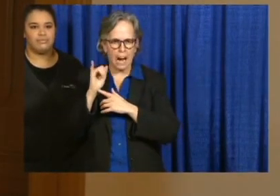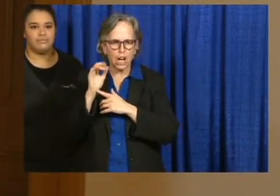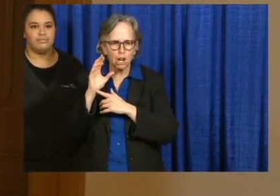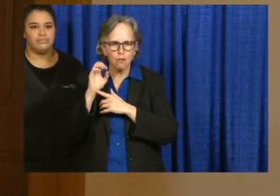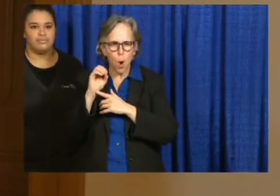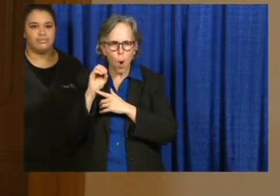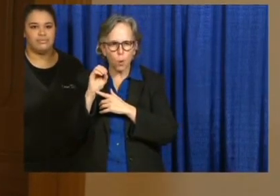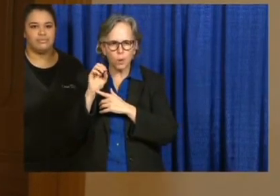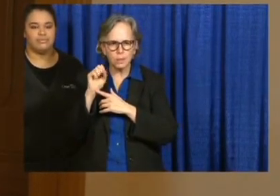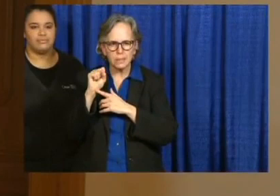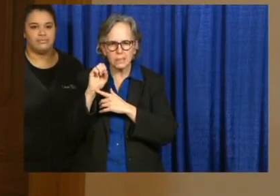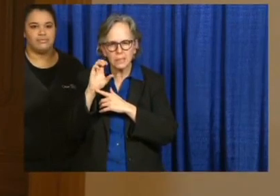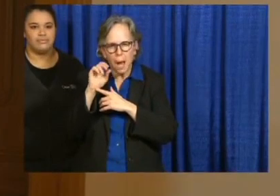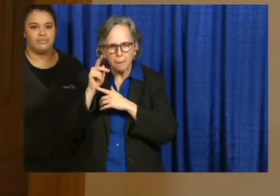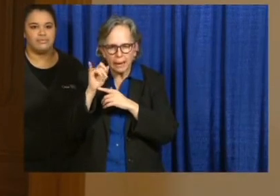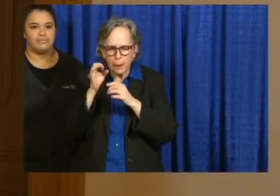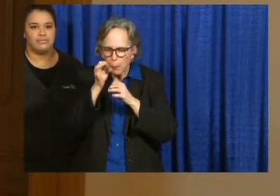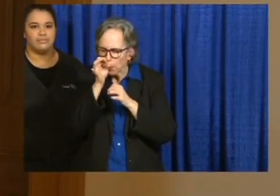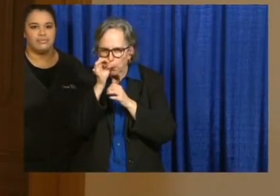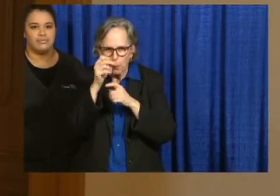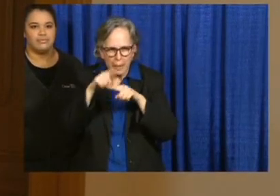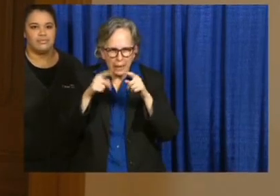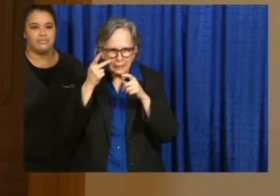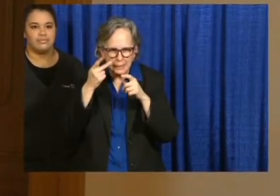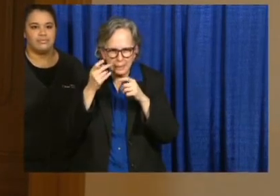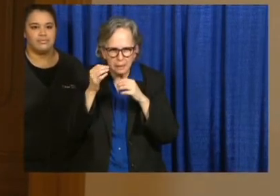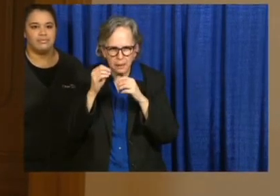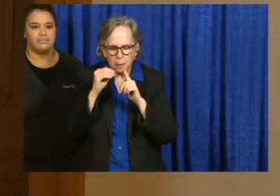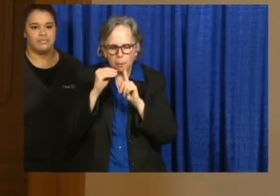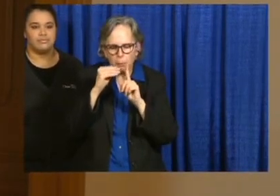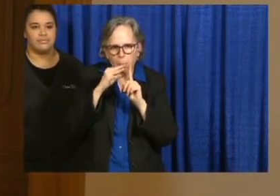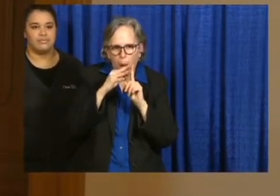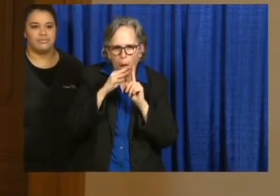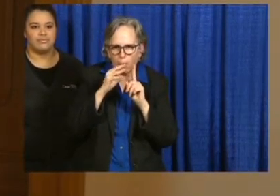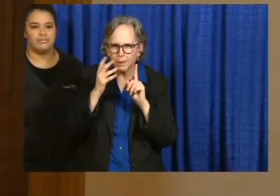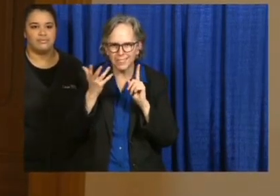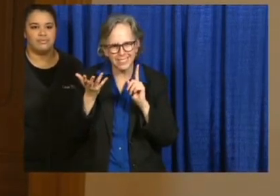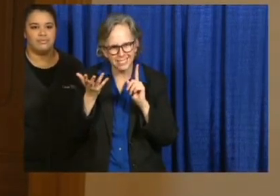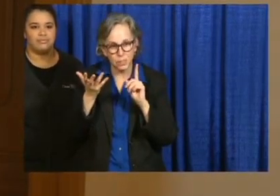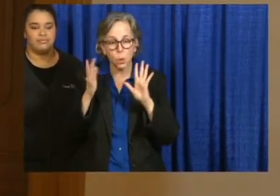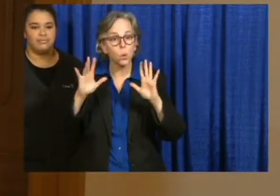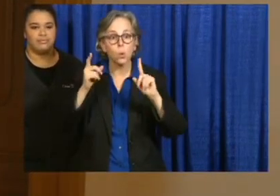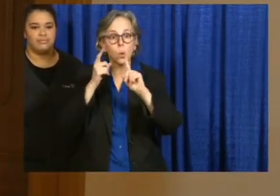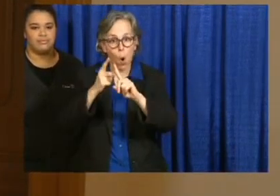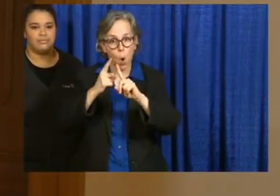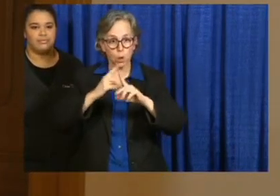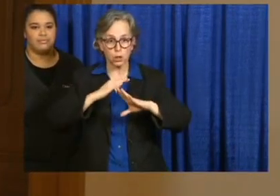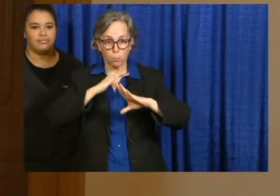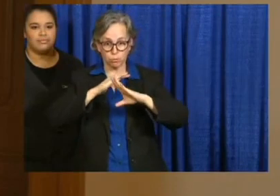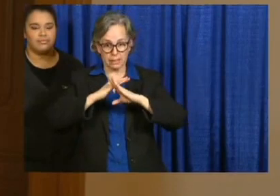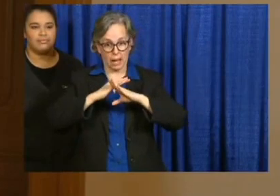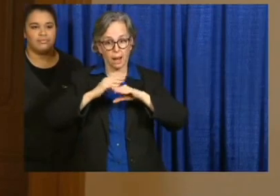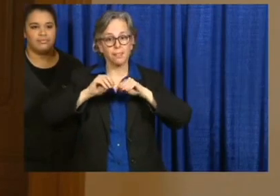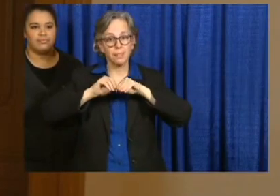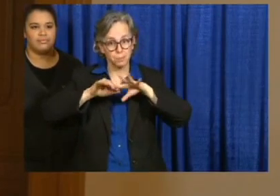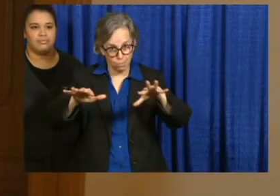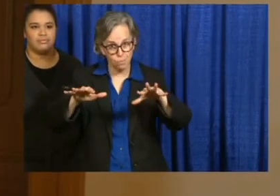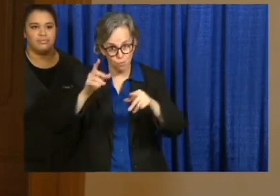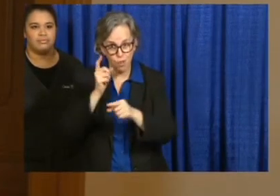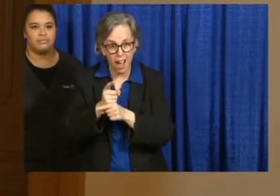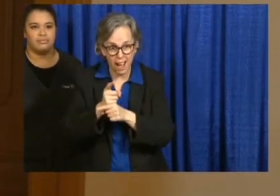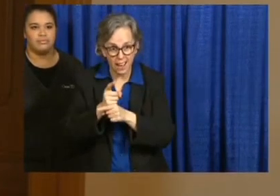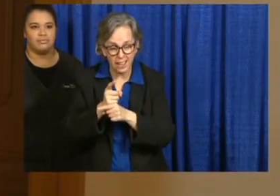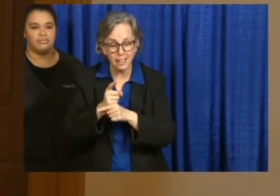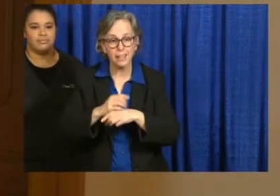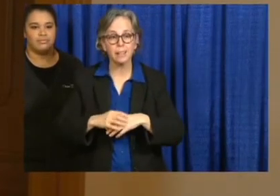is getting it out there. Now, the biggest thing is to stop that spread, but we're weighing in this country